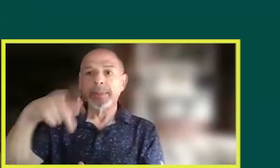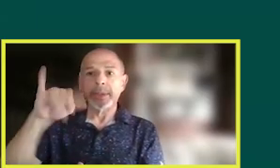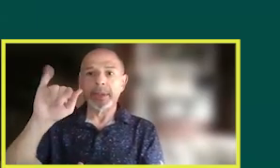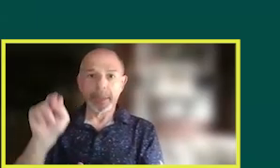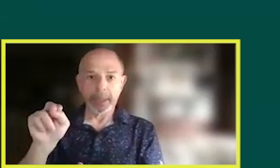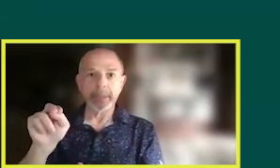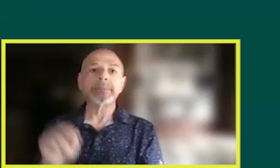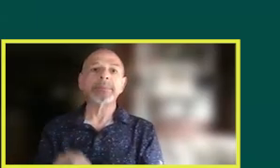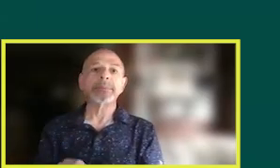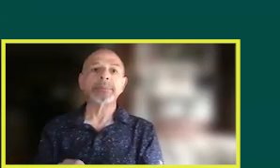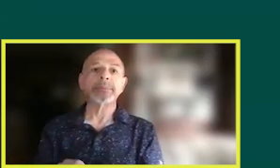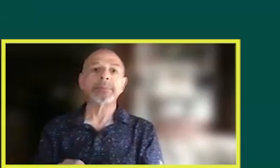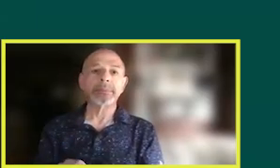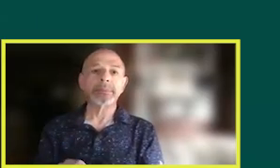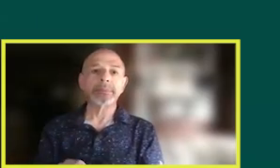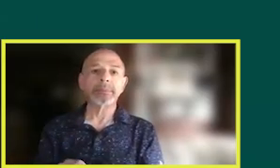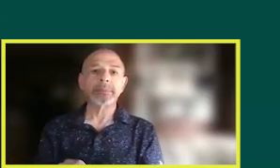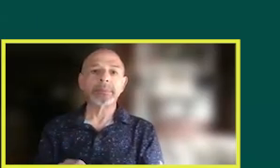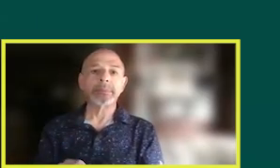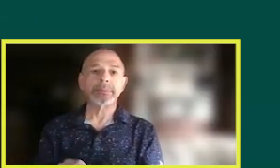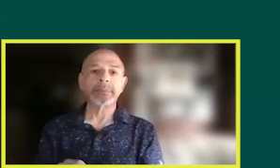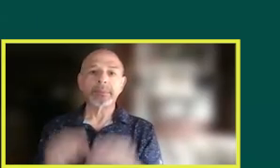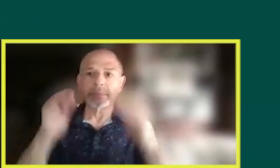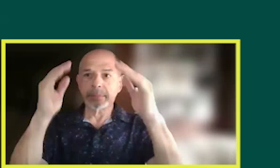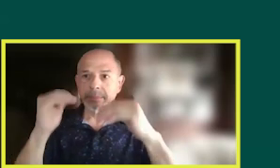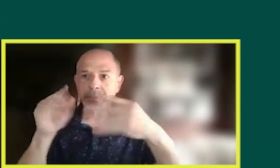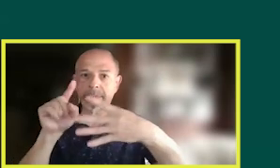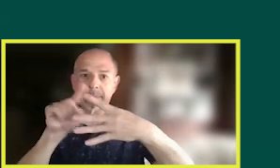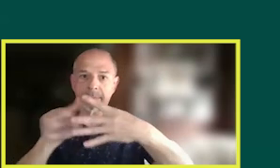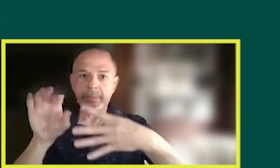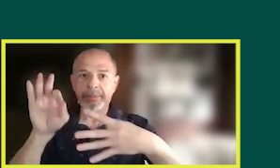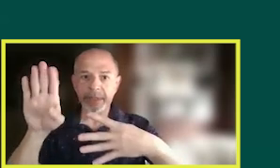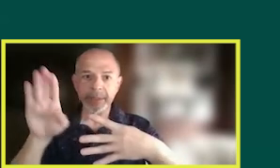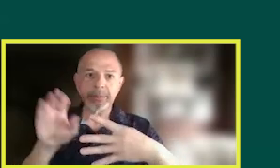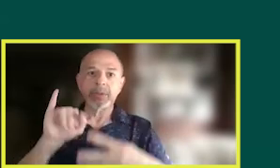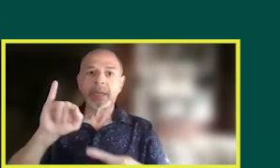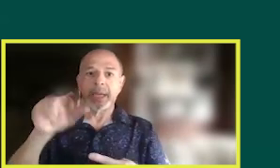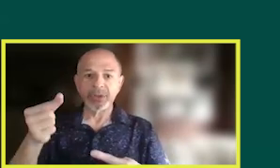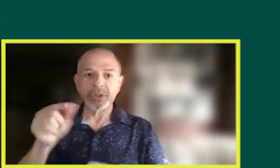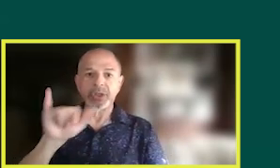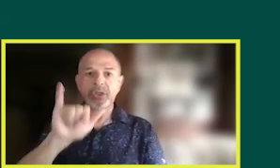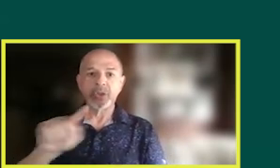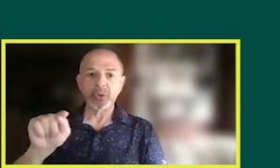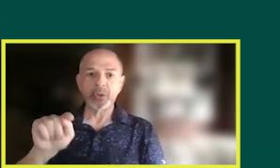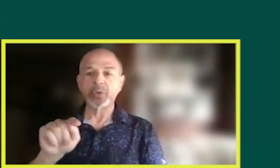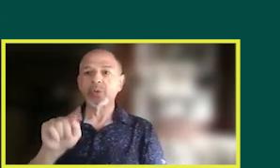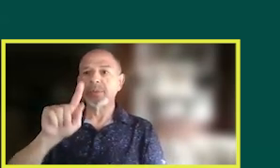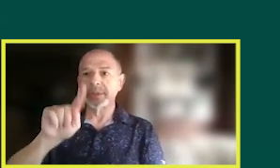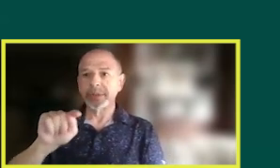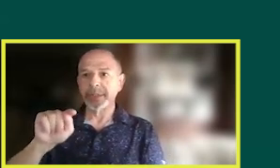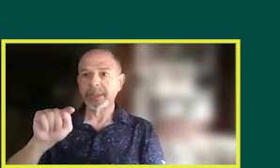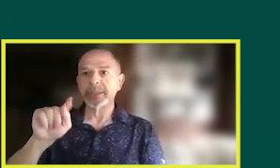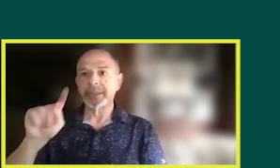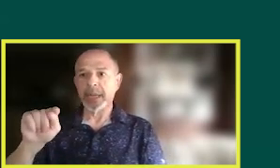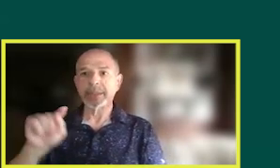Instagram, YouTube, and TikTok. So be sure to check us out and follow us if you're on any